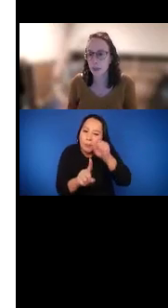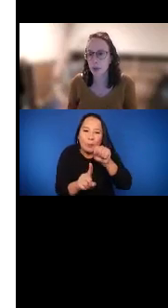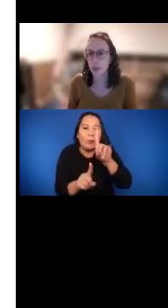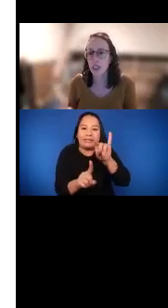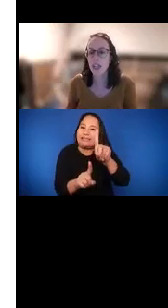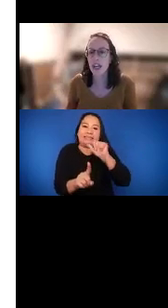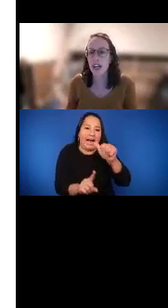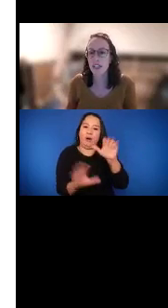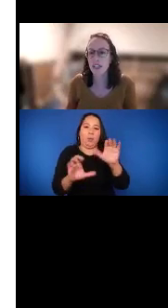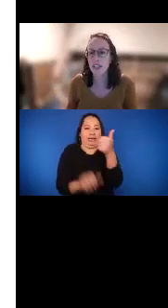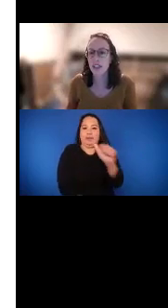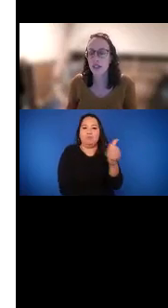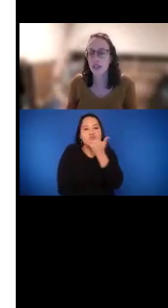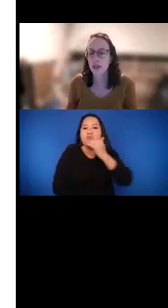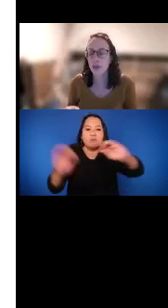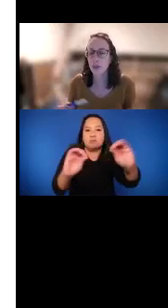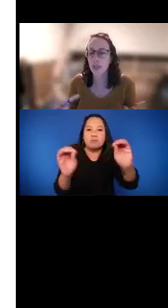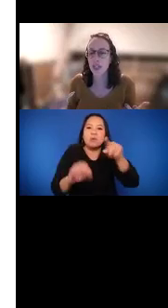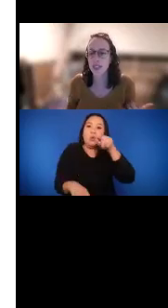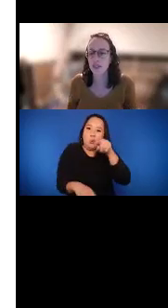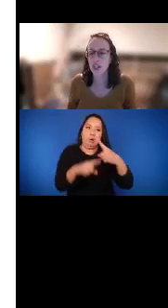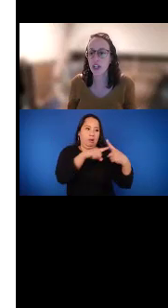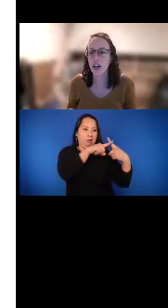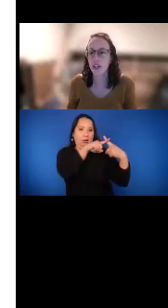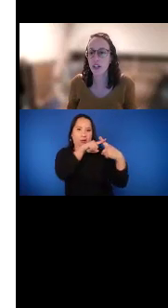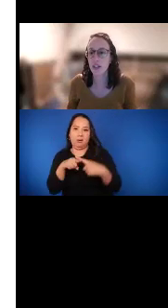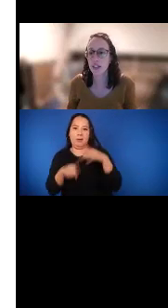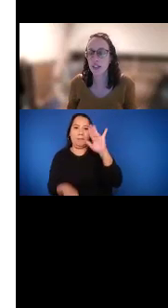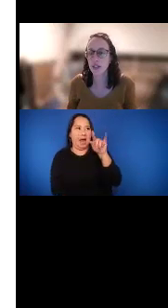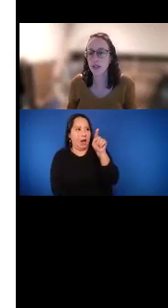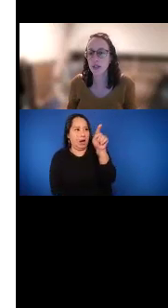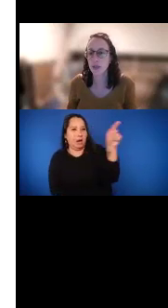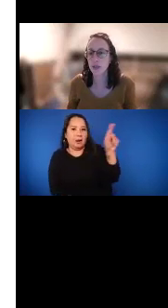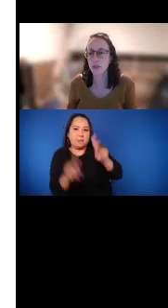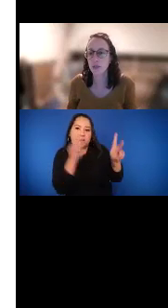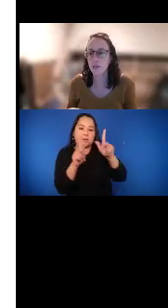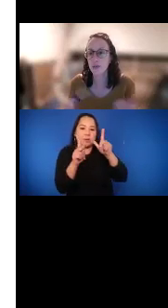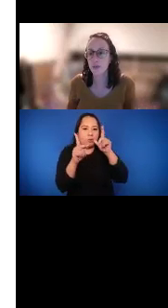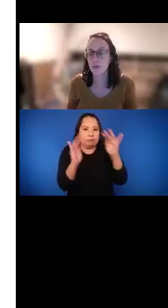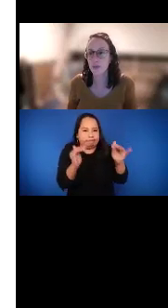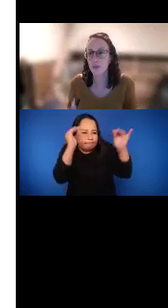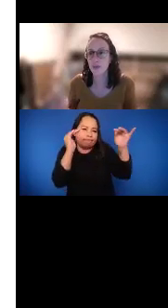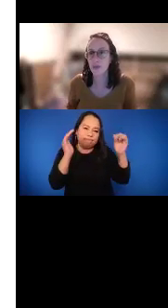sophisticated people. And, you know, it's very hard to